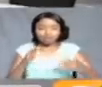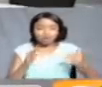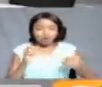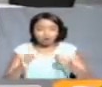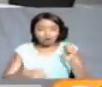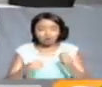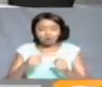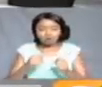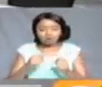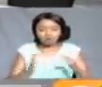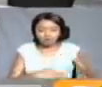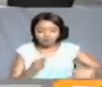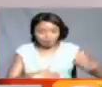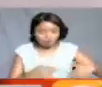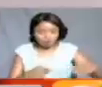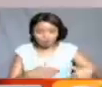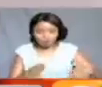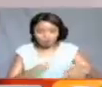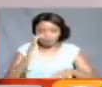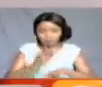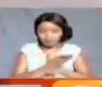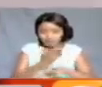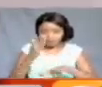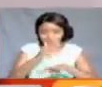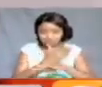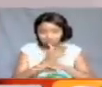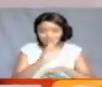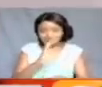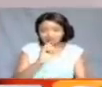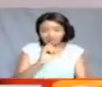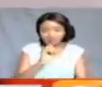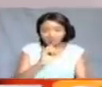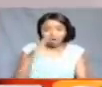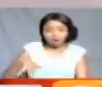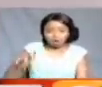Seko actually put out a government project where he was funding